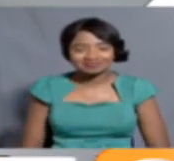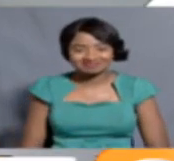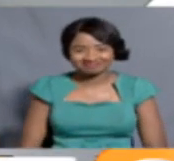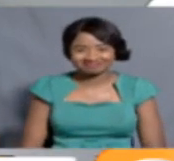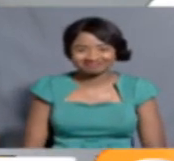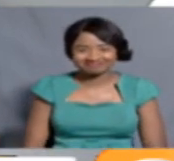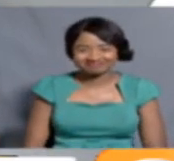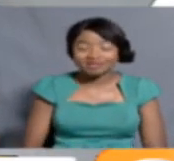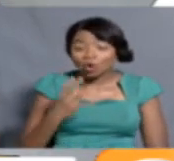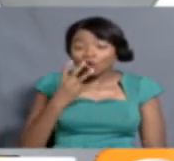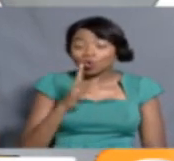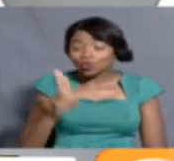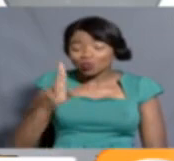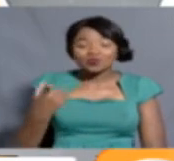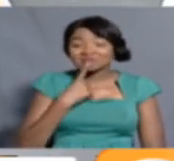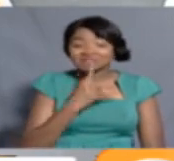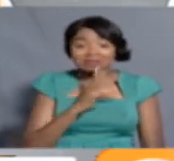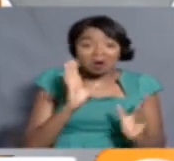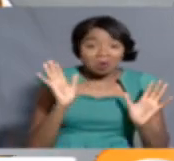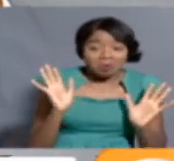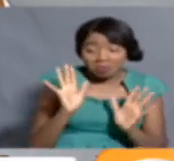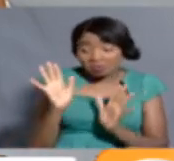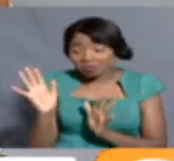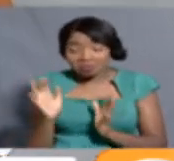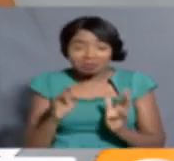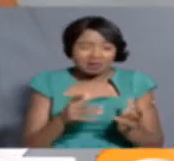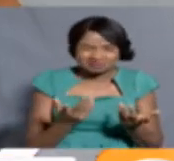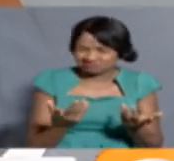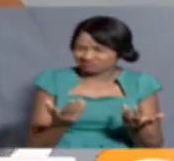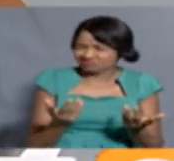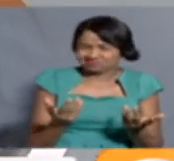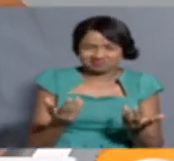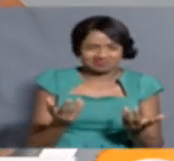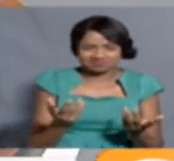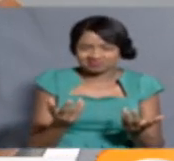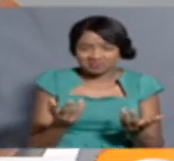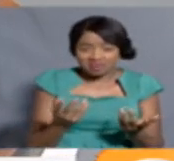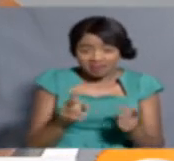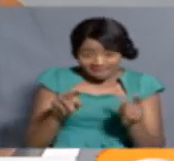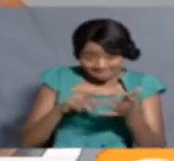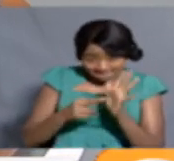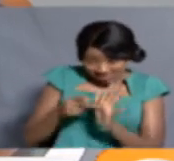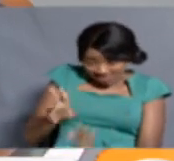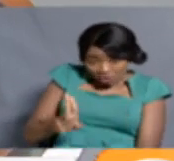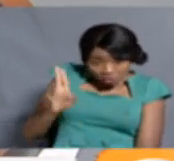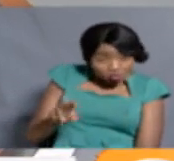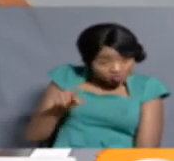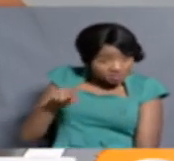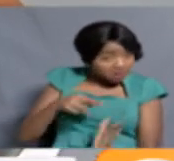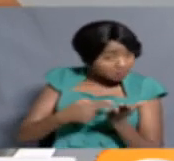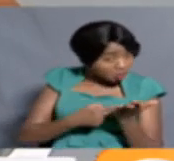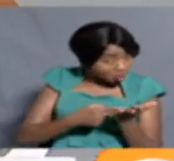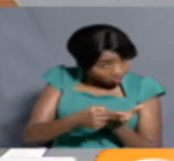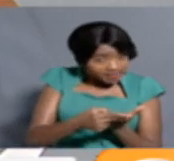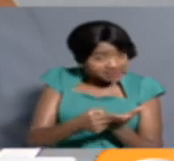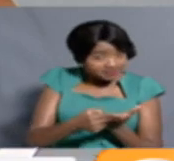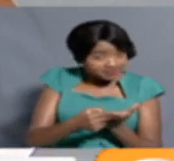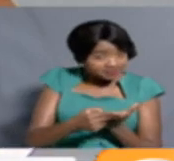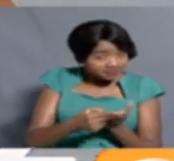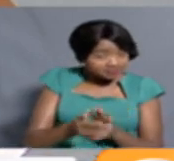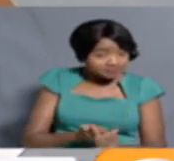amesema, Lina, is the president being candid here? Is he honest in this? I